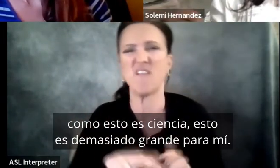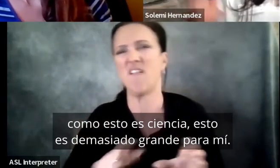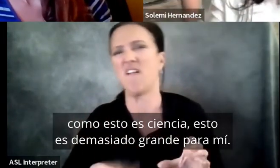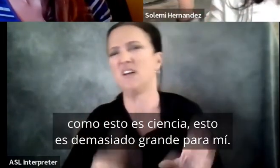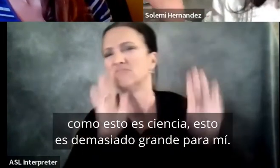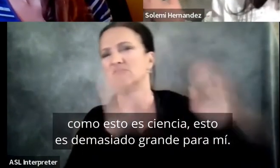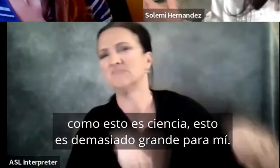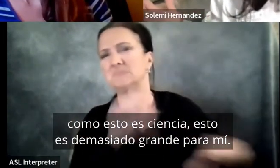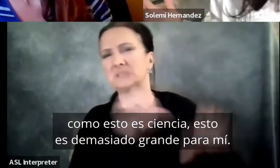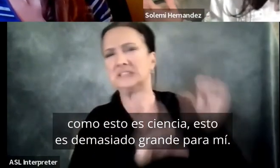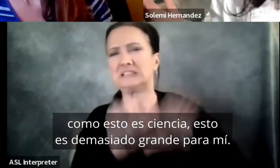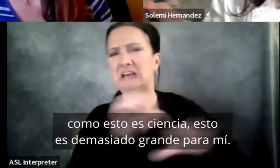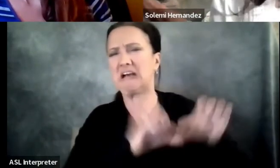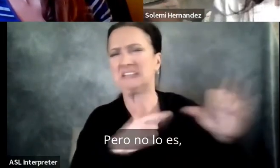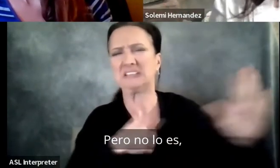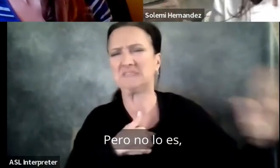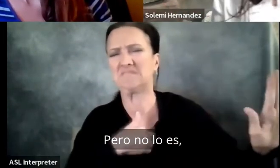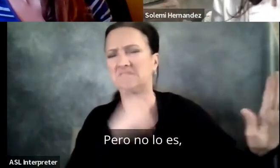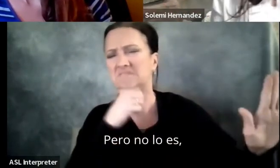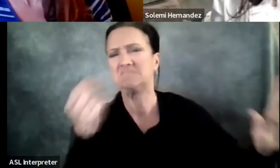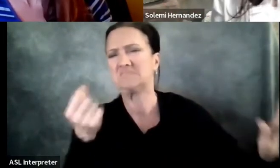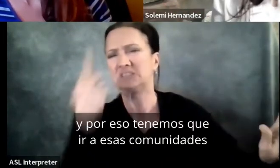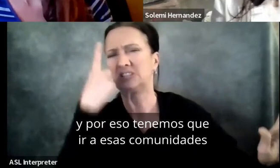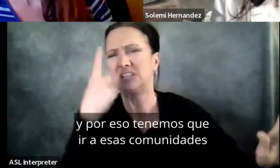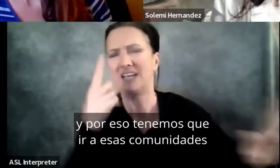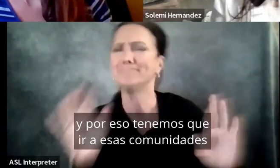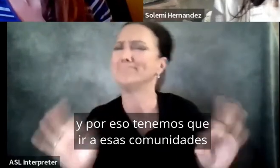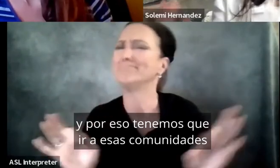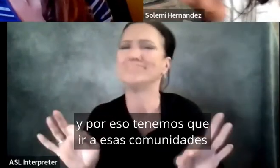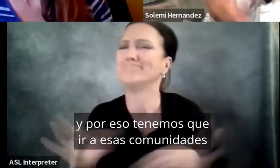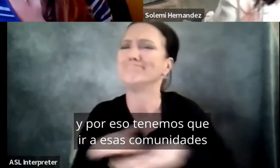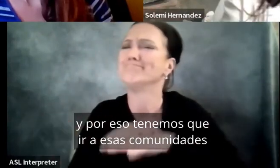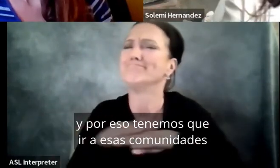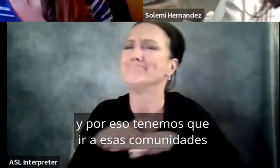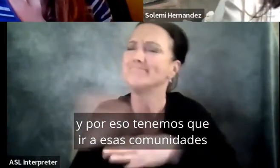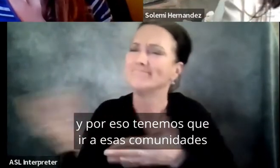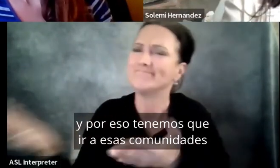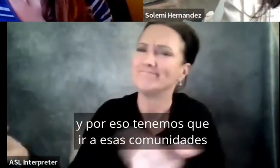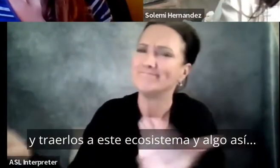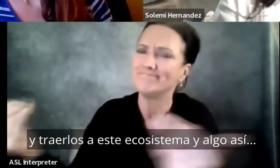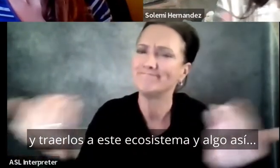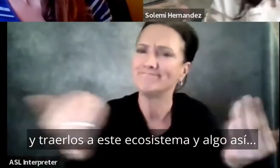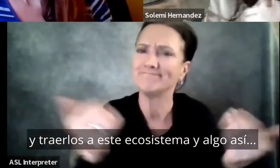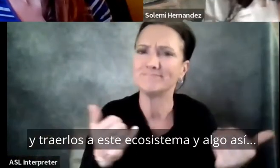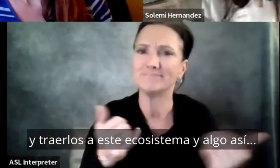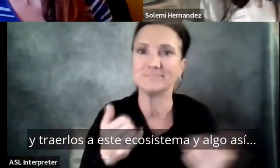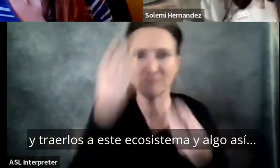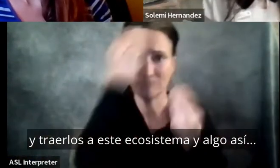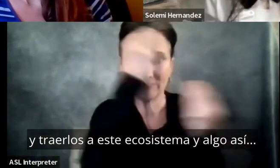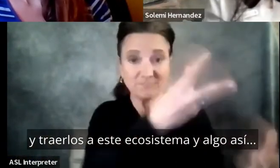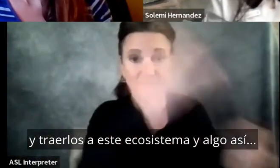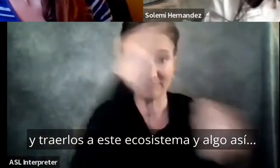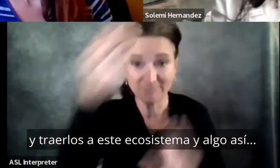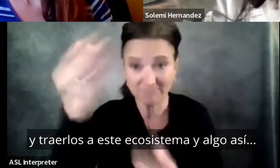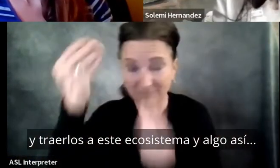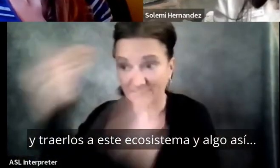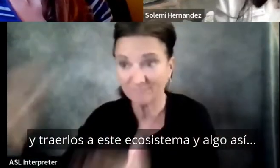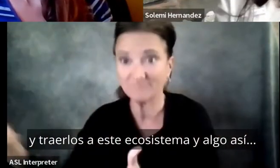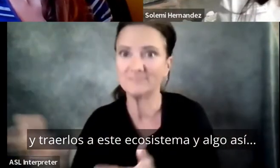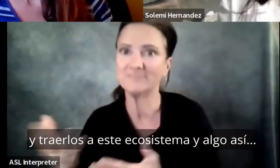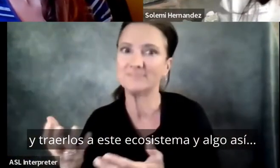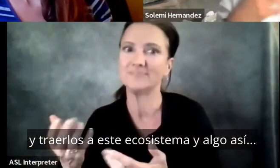know, this is too big for me, but it's not, you know, and that's why we need to go to those communities and bring them to this, you